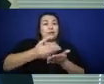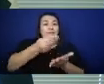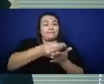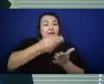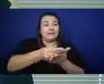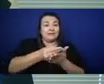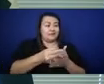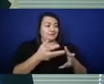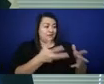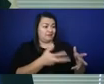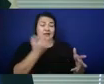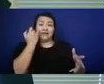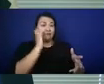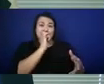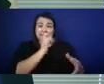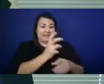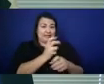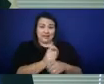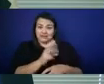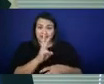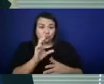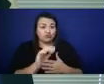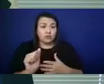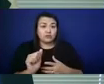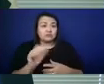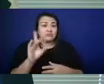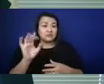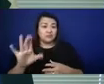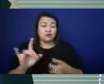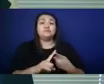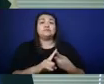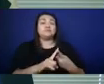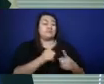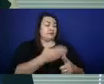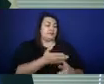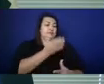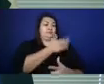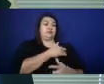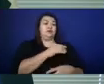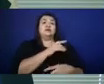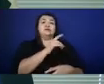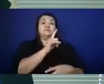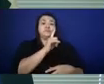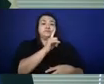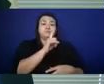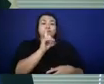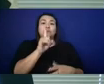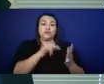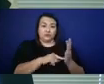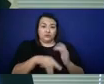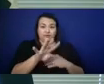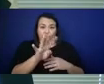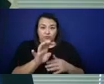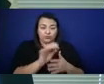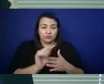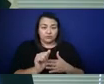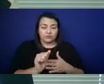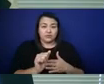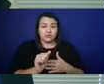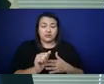to Gary, be sure to file to request through the recovery rebate credit